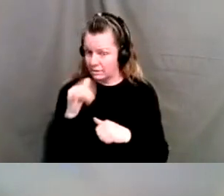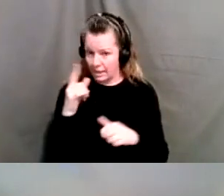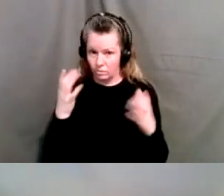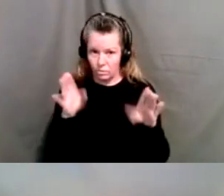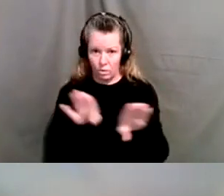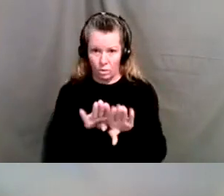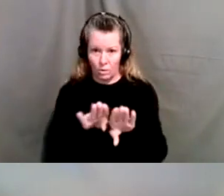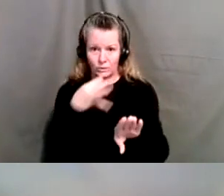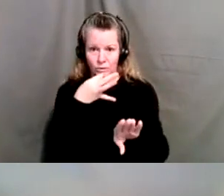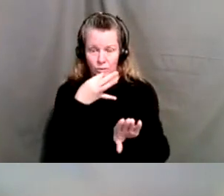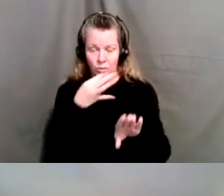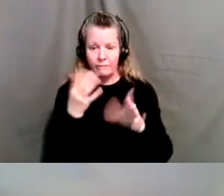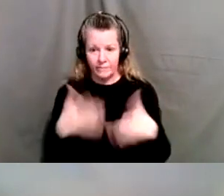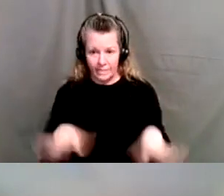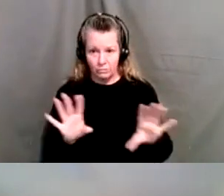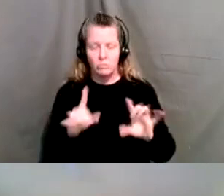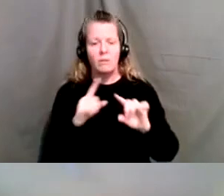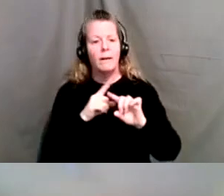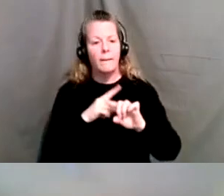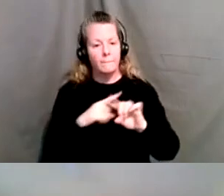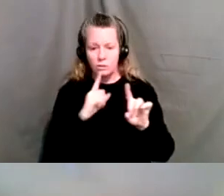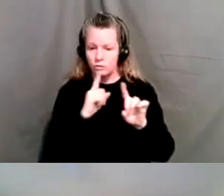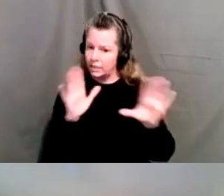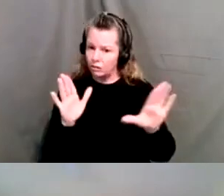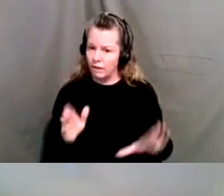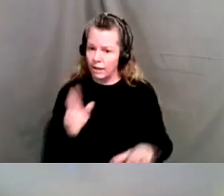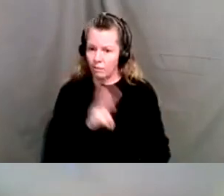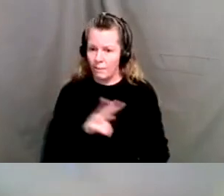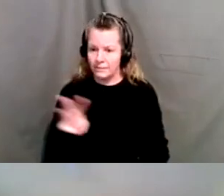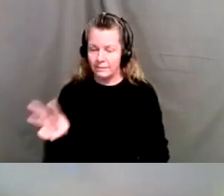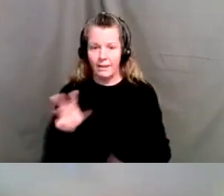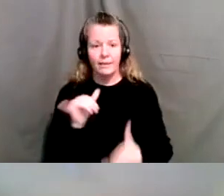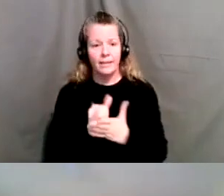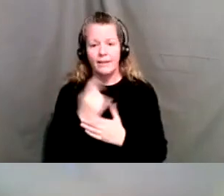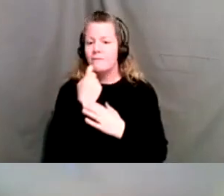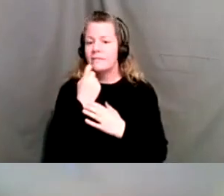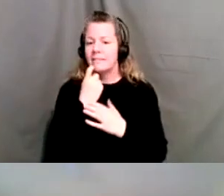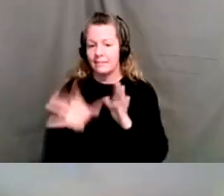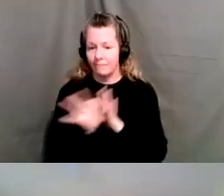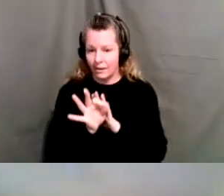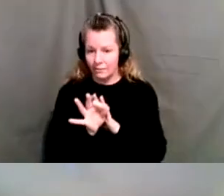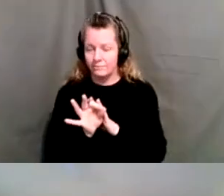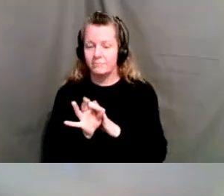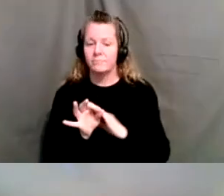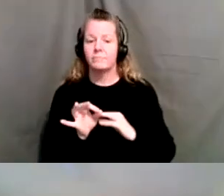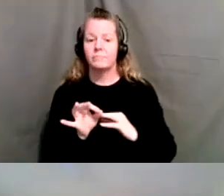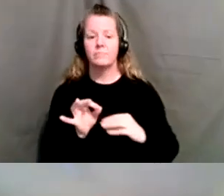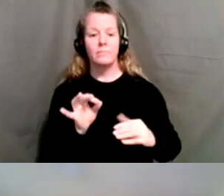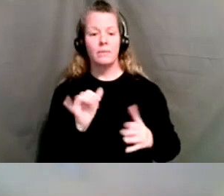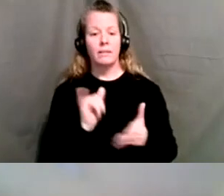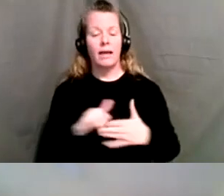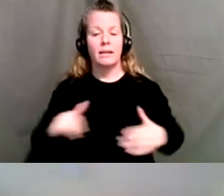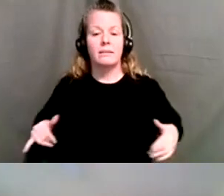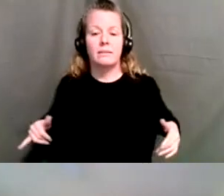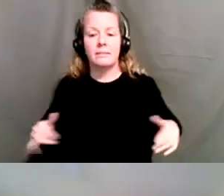now, is a really great website that I have recently come across that is